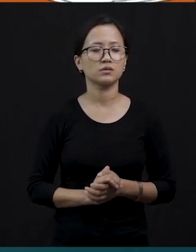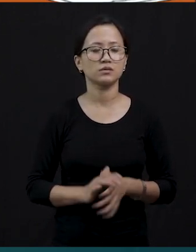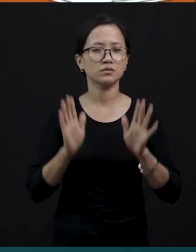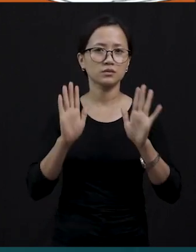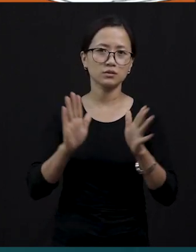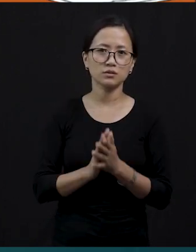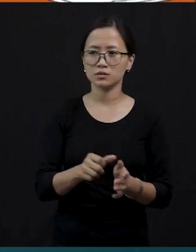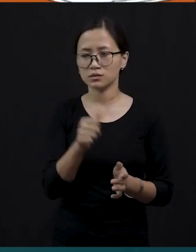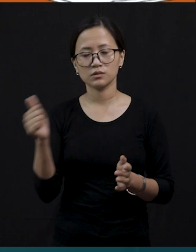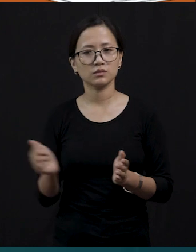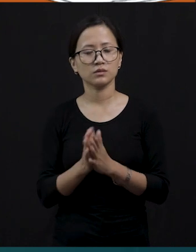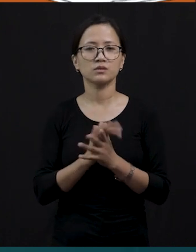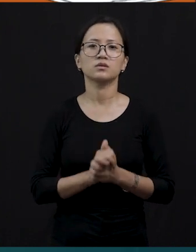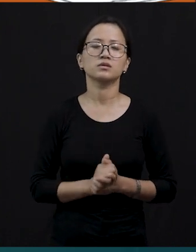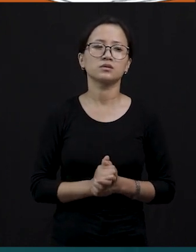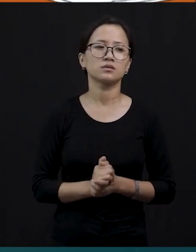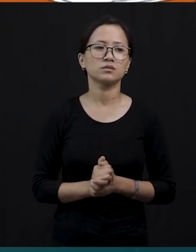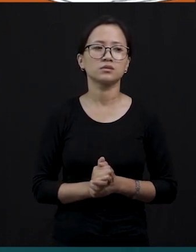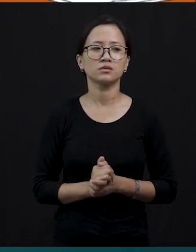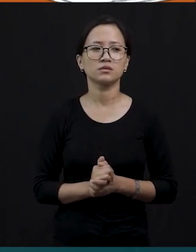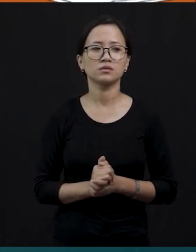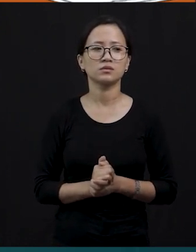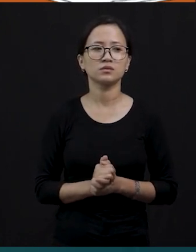we have another problem, that is,